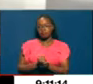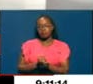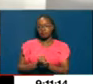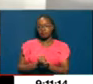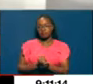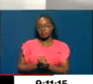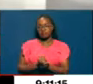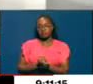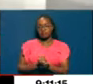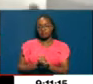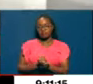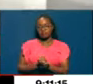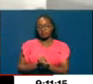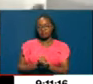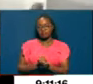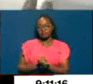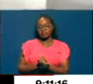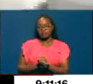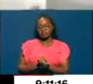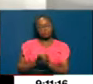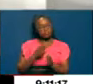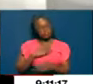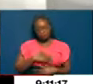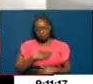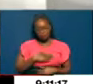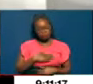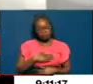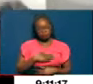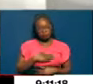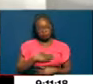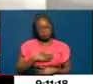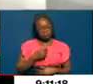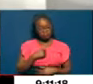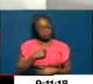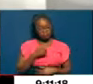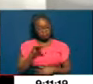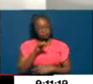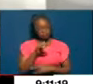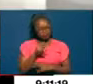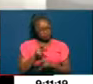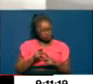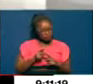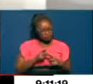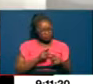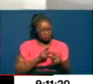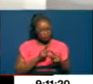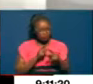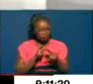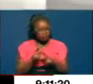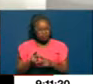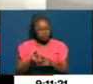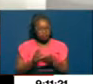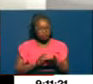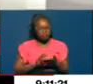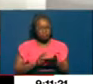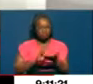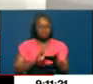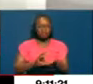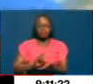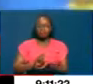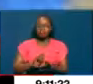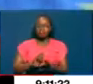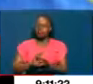own, please, I would really request that you be careful on these donations.